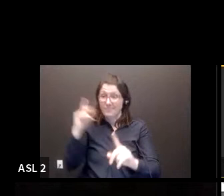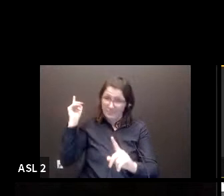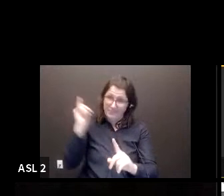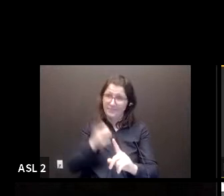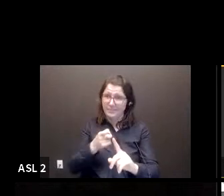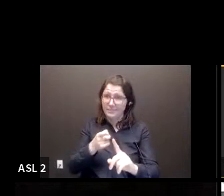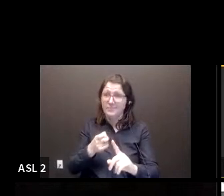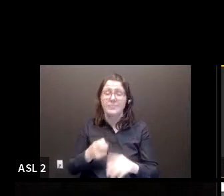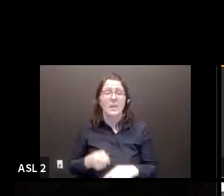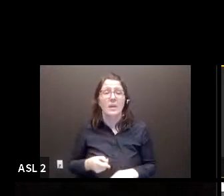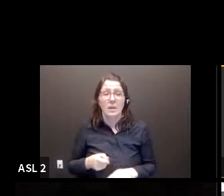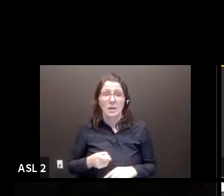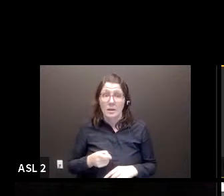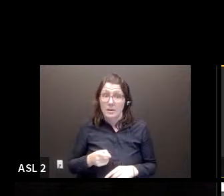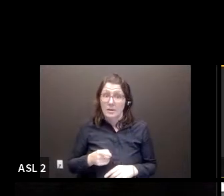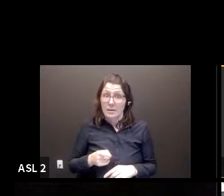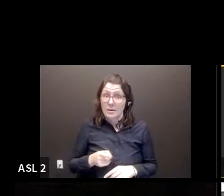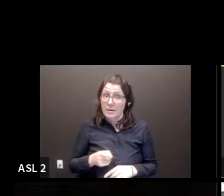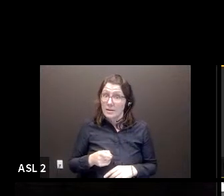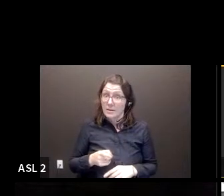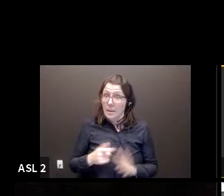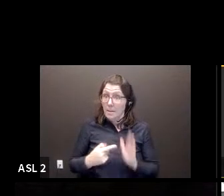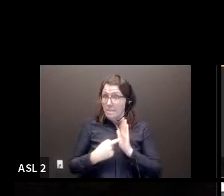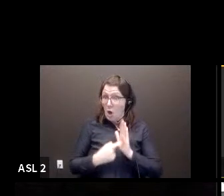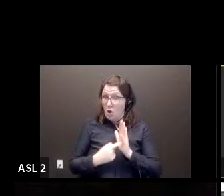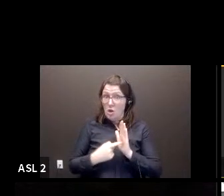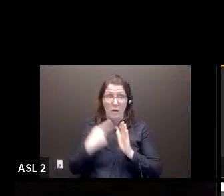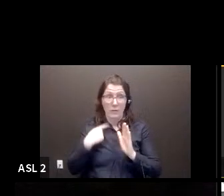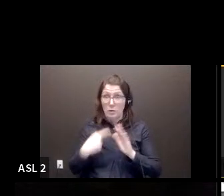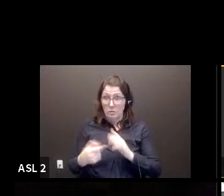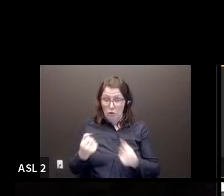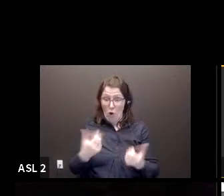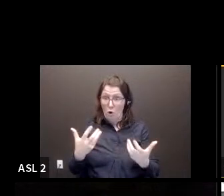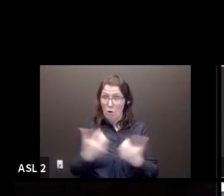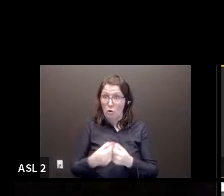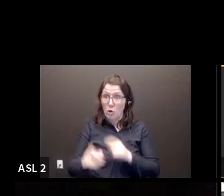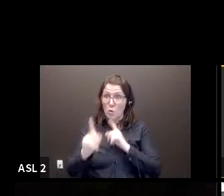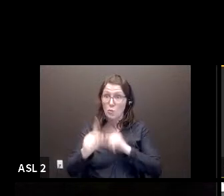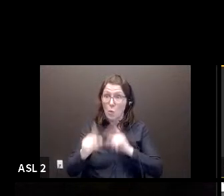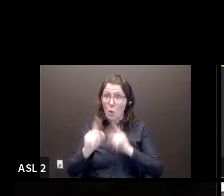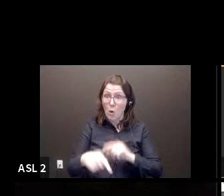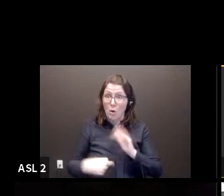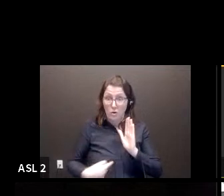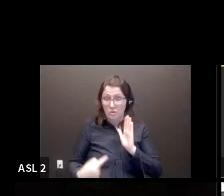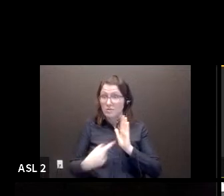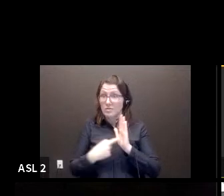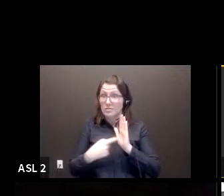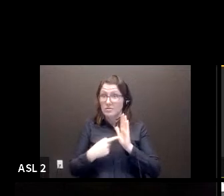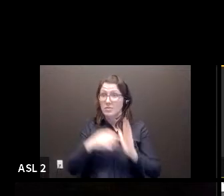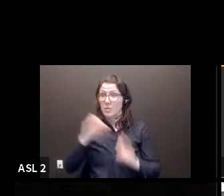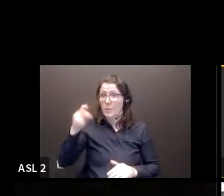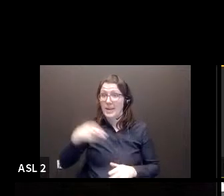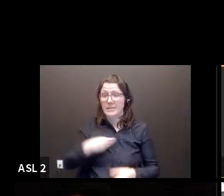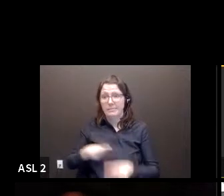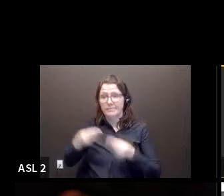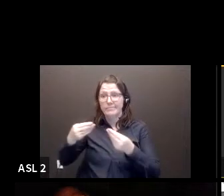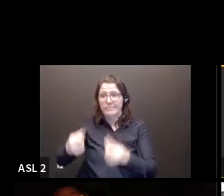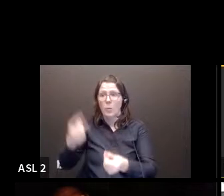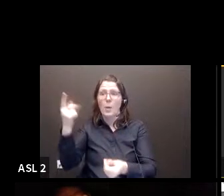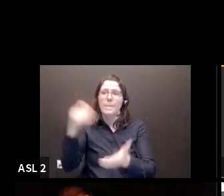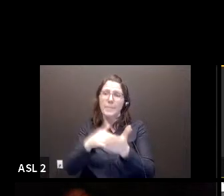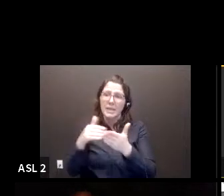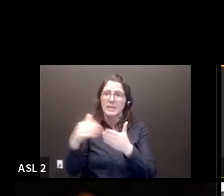collision reporting model that we instituted in the auto police service in 2012 was costing us about a million dollars a year in budget